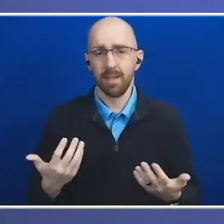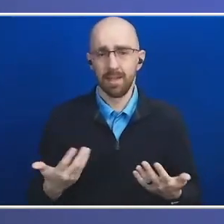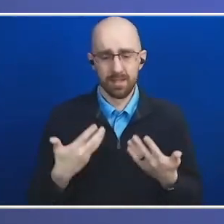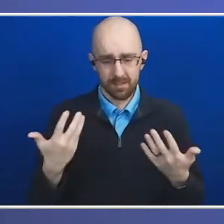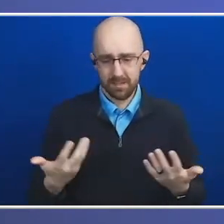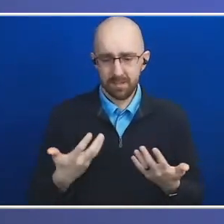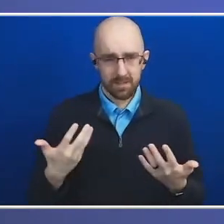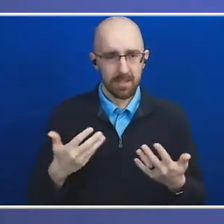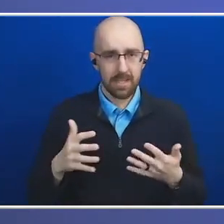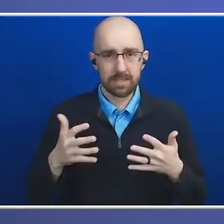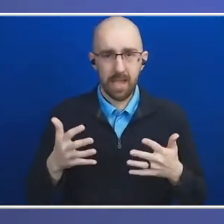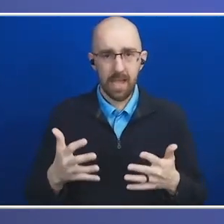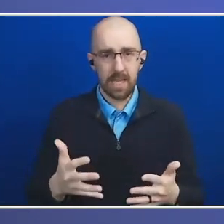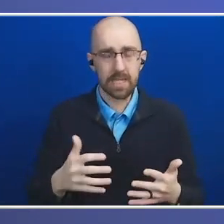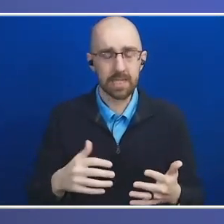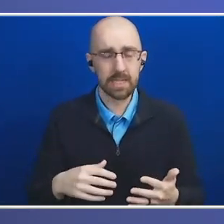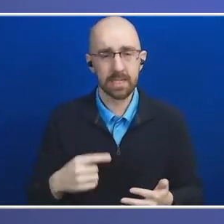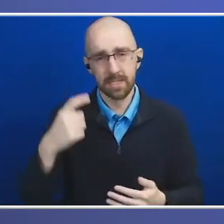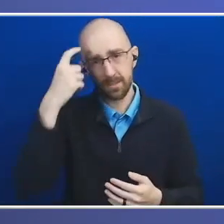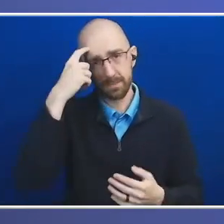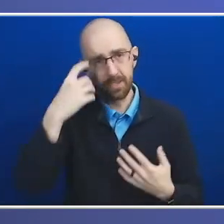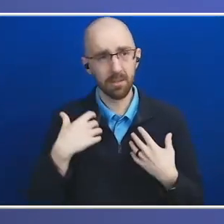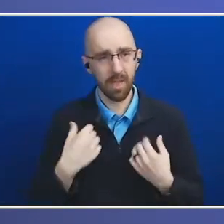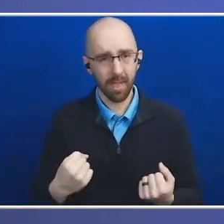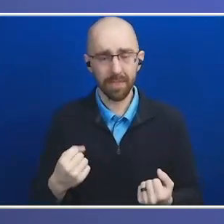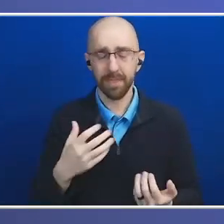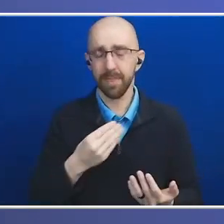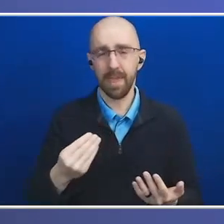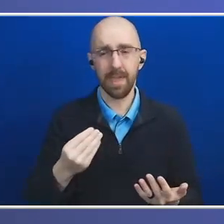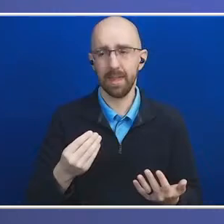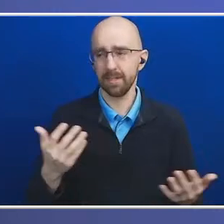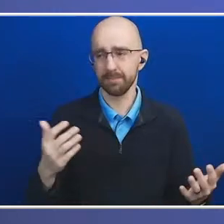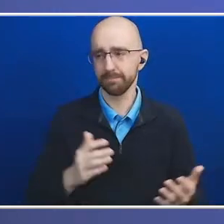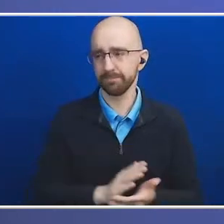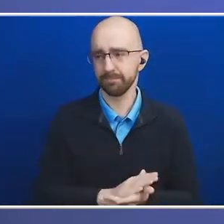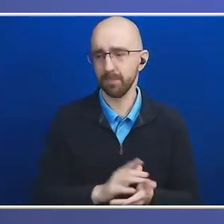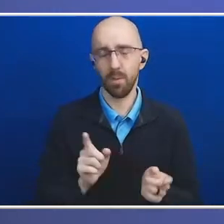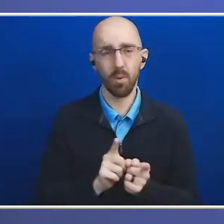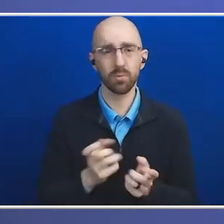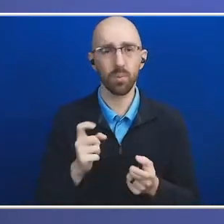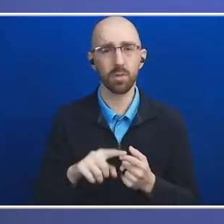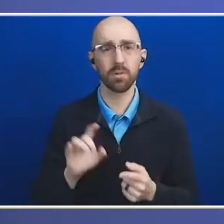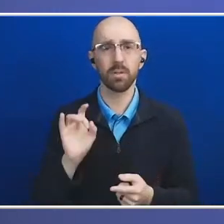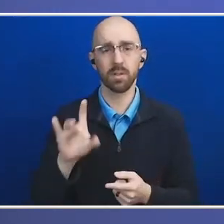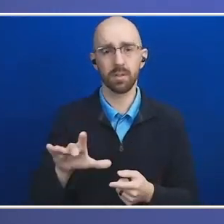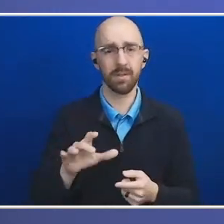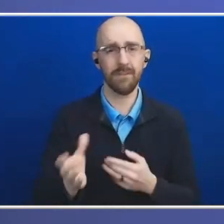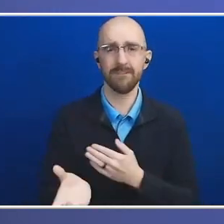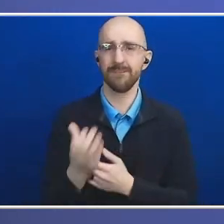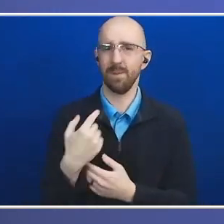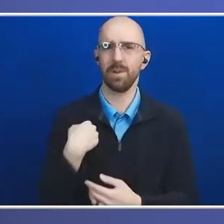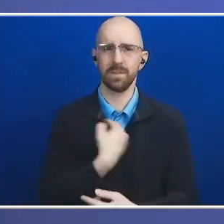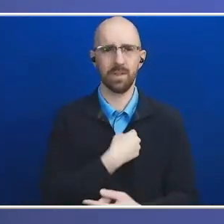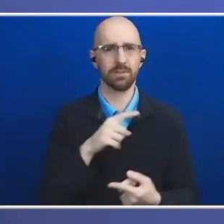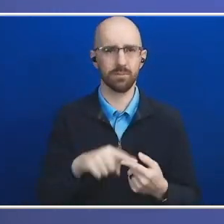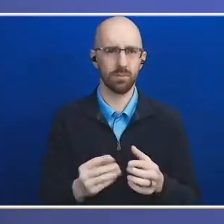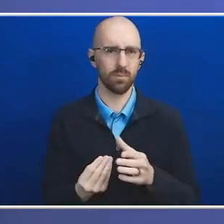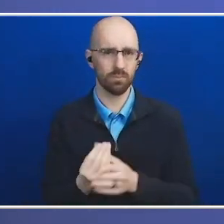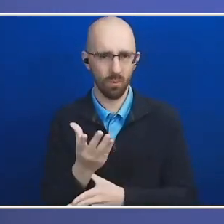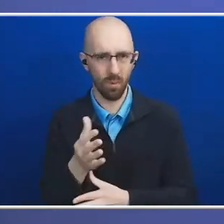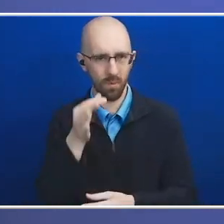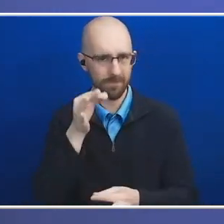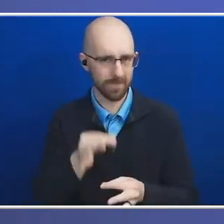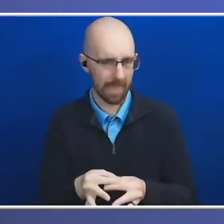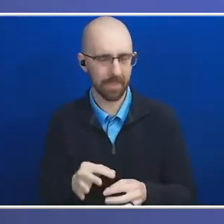anxiety, your mental health, and I would also like to say it's forced us to grow in our faith and to rely on one